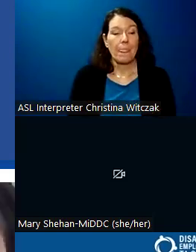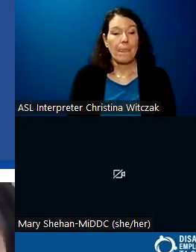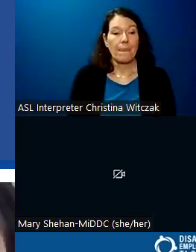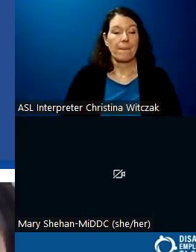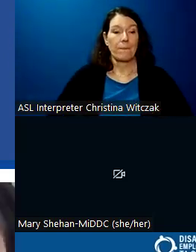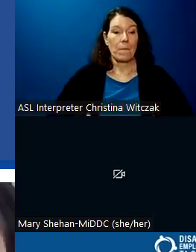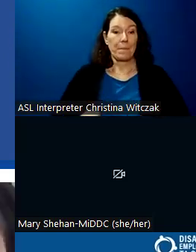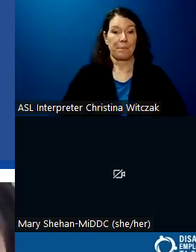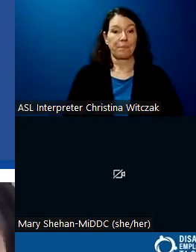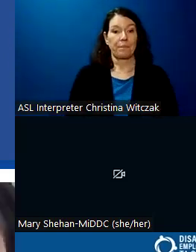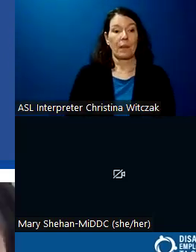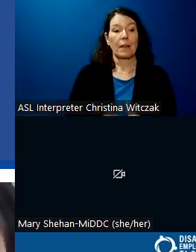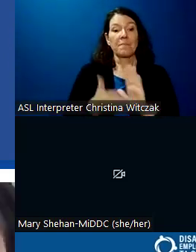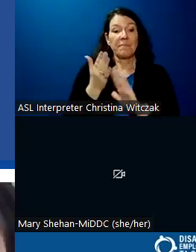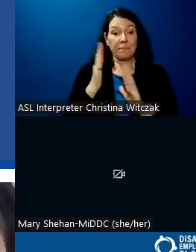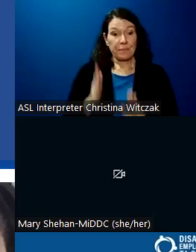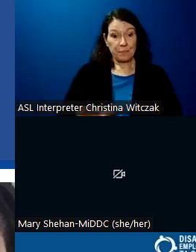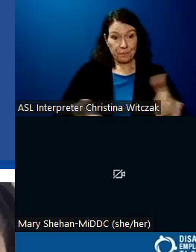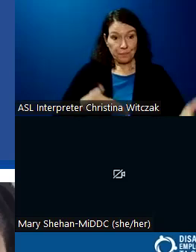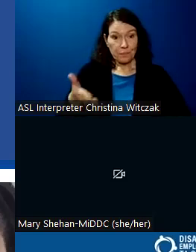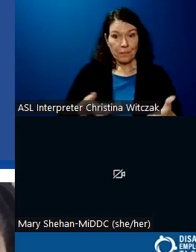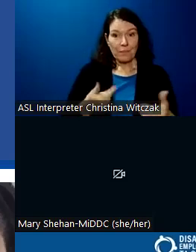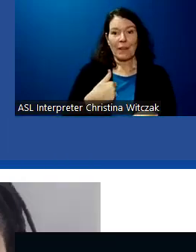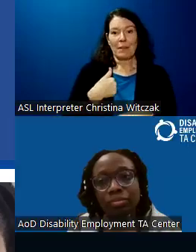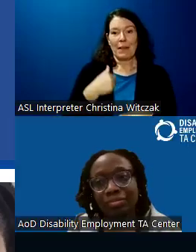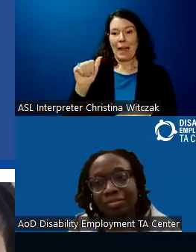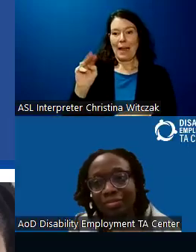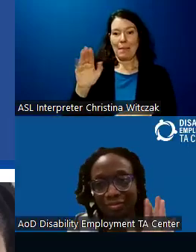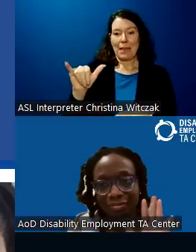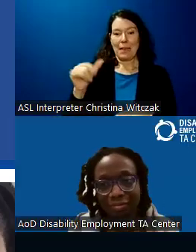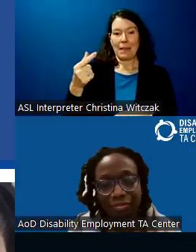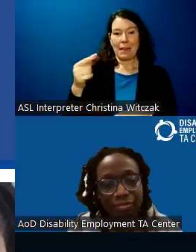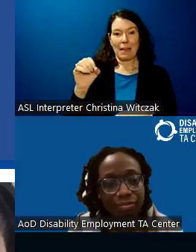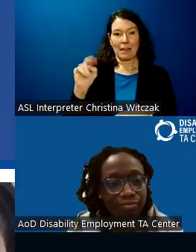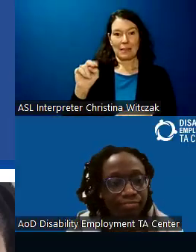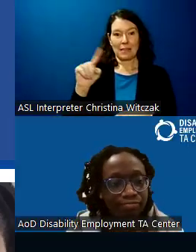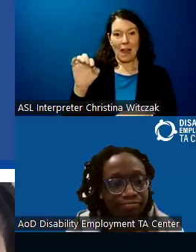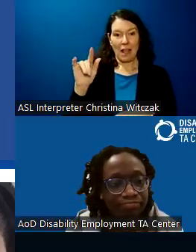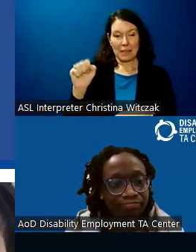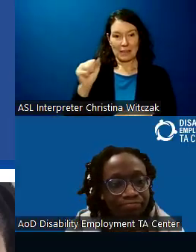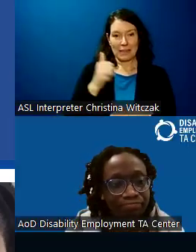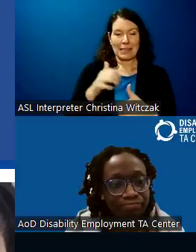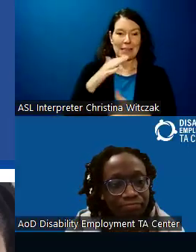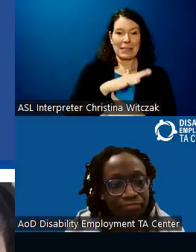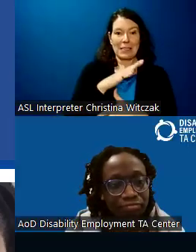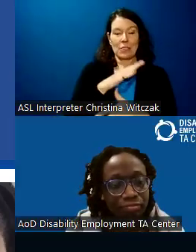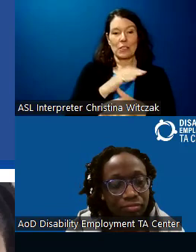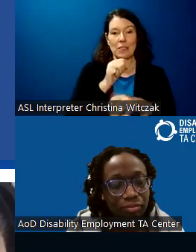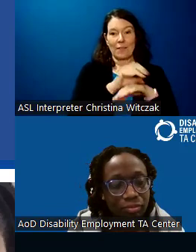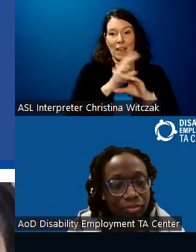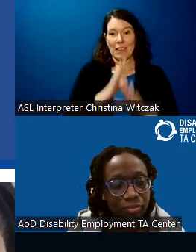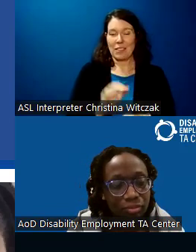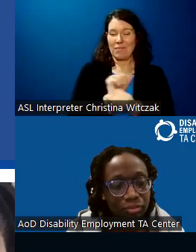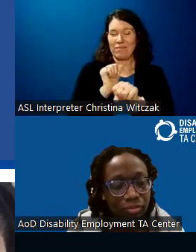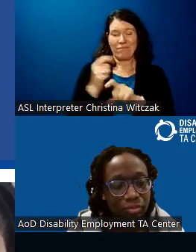All right, facilitator introductions. Well, like I said, I'm Amy Gonzalez. I'm the senior advisor to the DETAC, been in the field for over